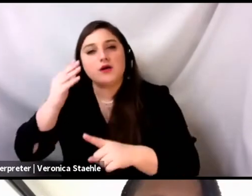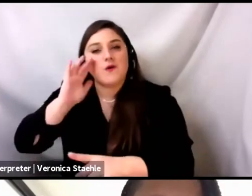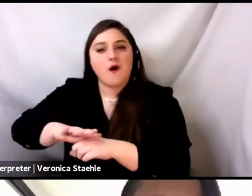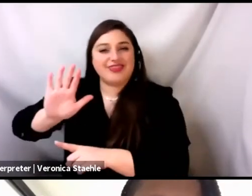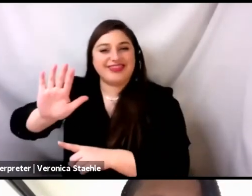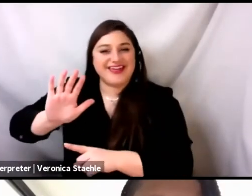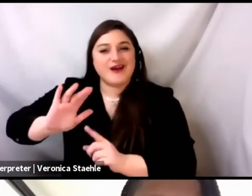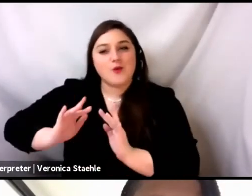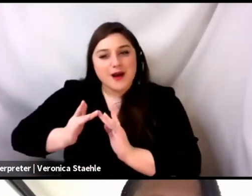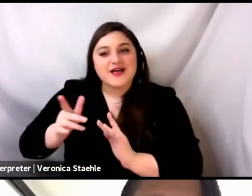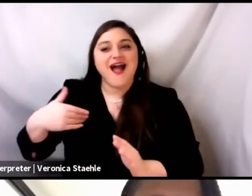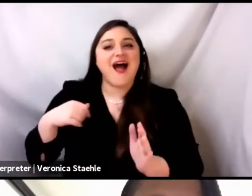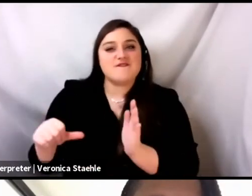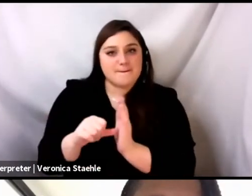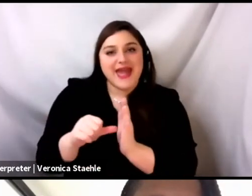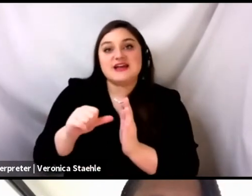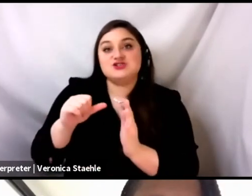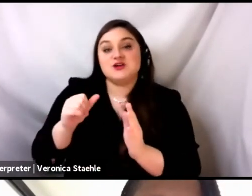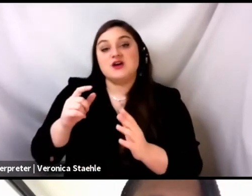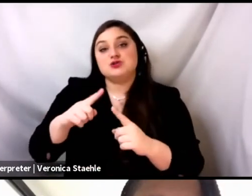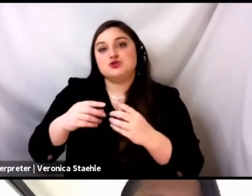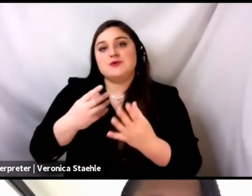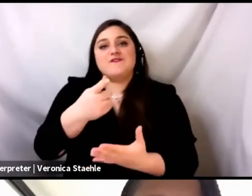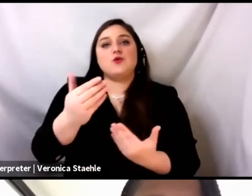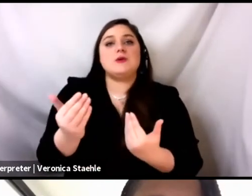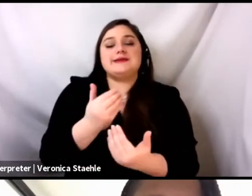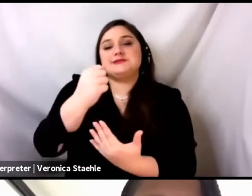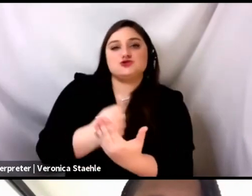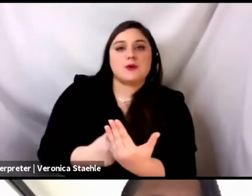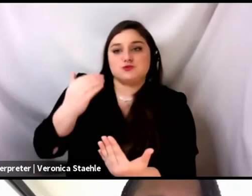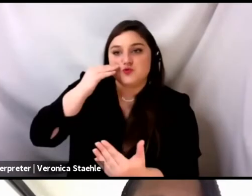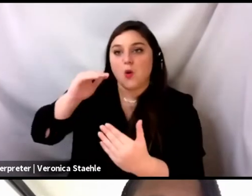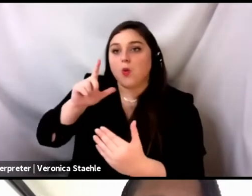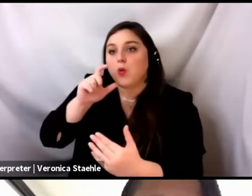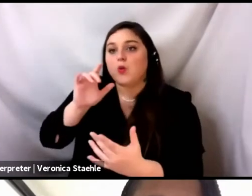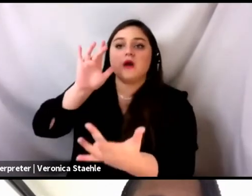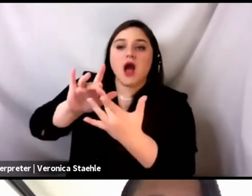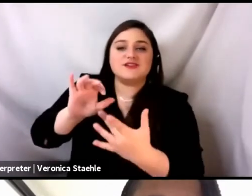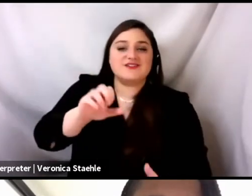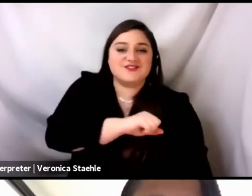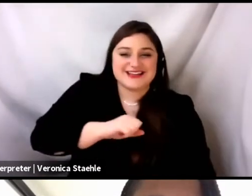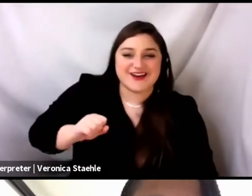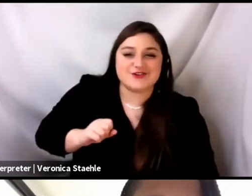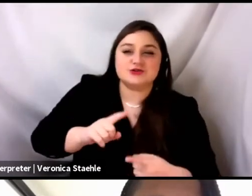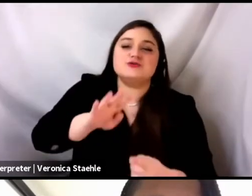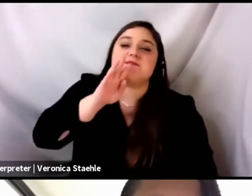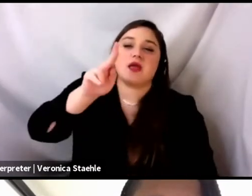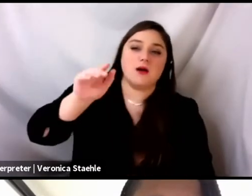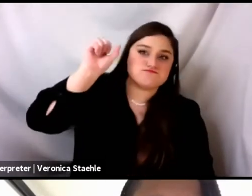to those senators too, to be able to call of who we're supposed to be knocking on those doors and making sure this doesn't happen.